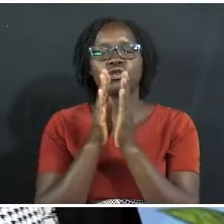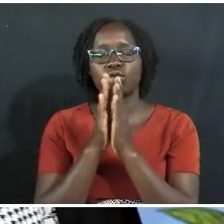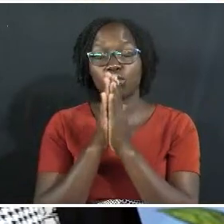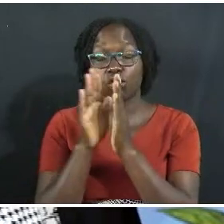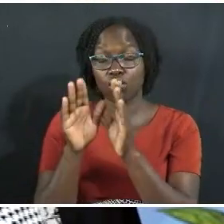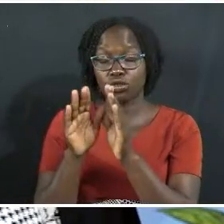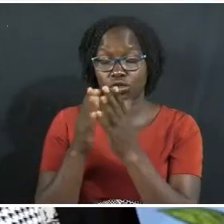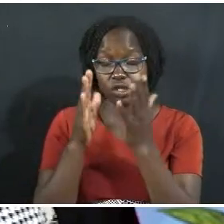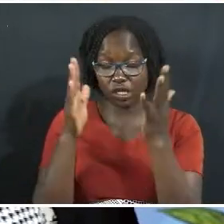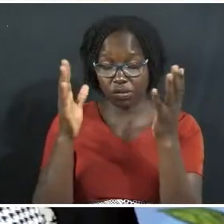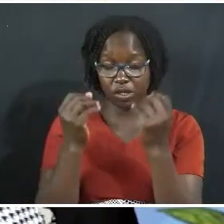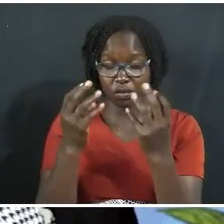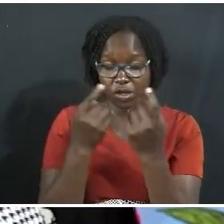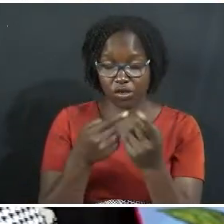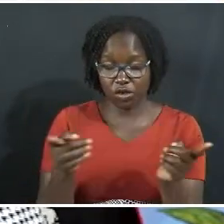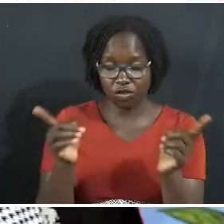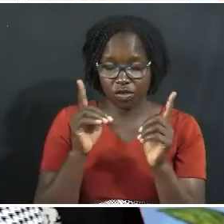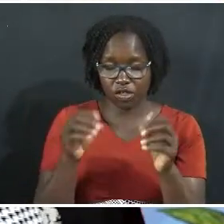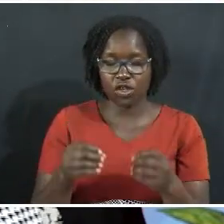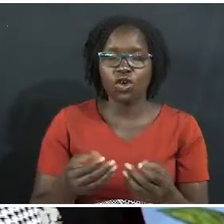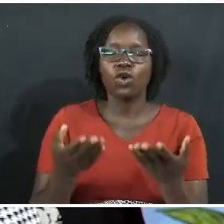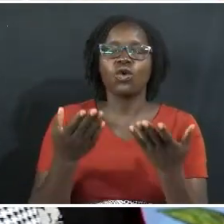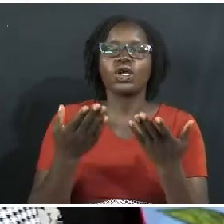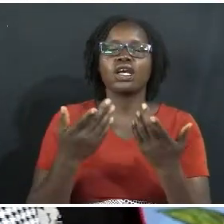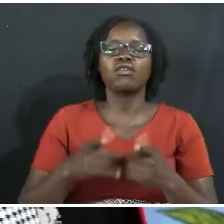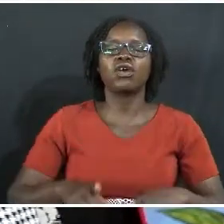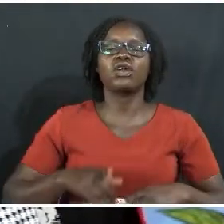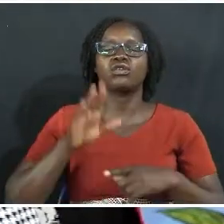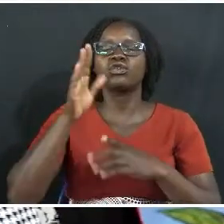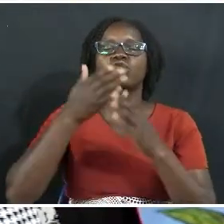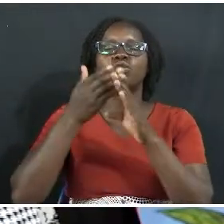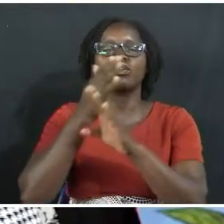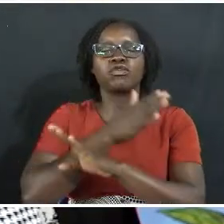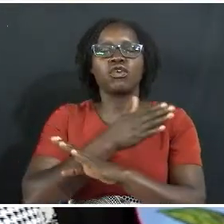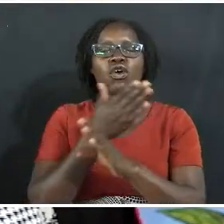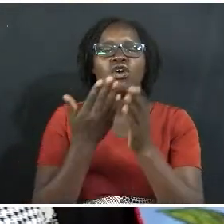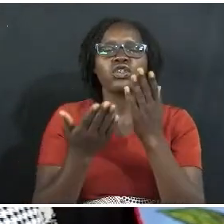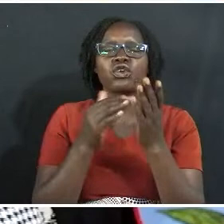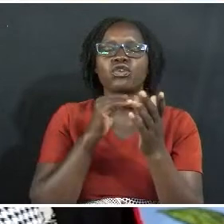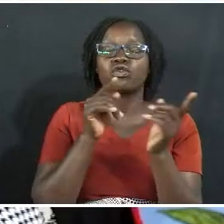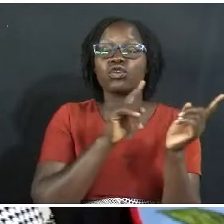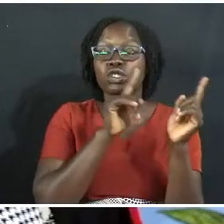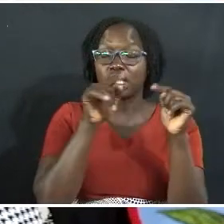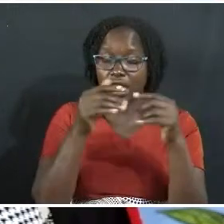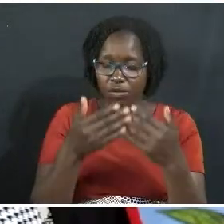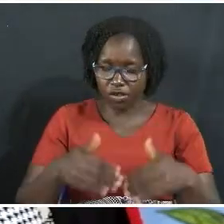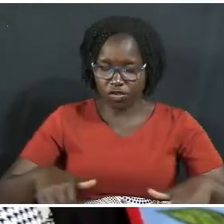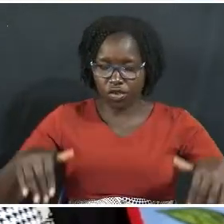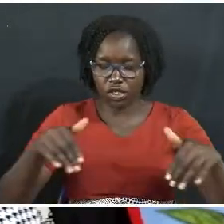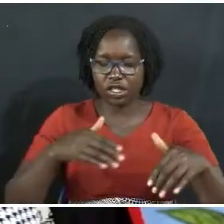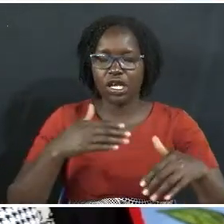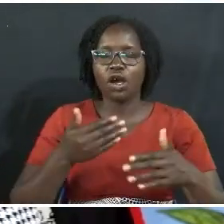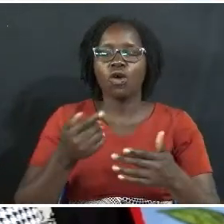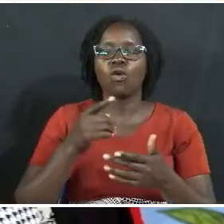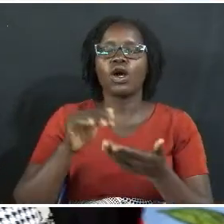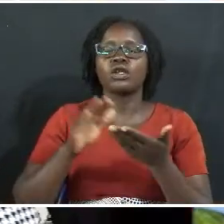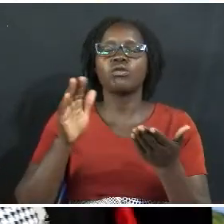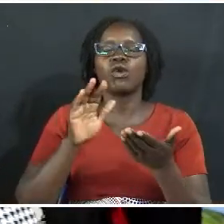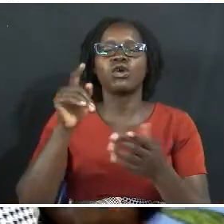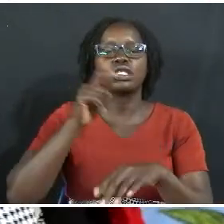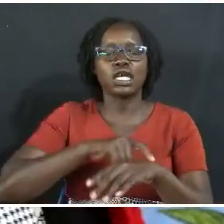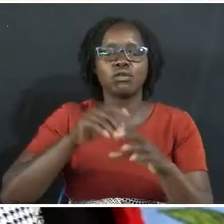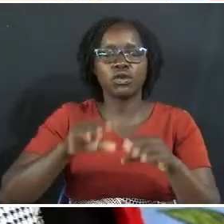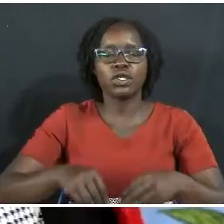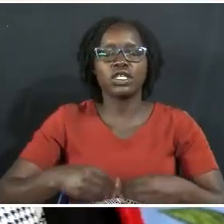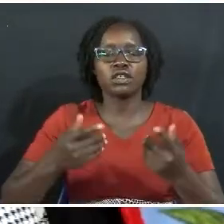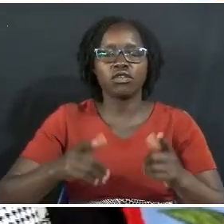the many of us who gave our lives to you before. Yes. And even though we have not come here, we one more time give our lives to you.